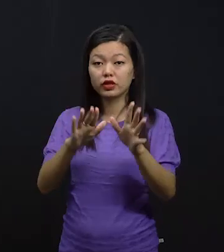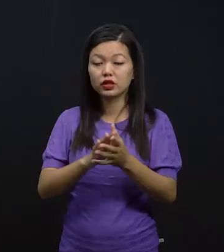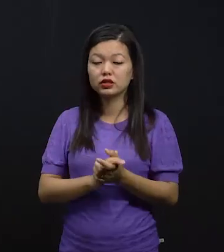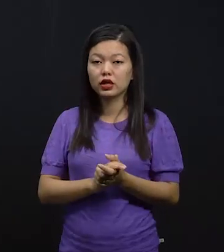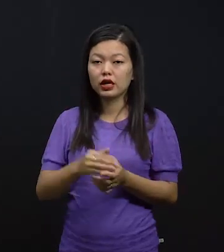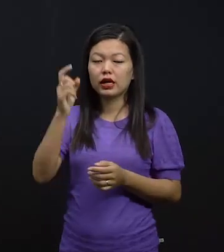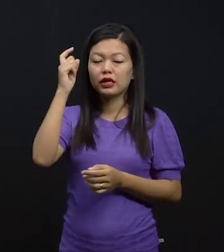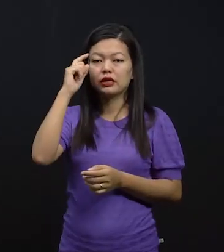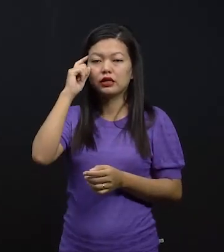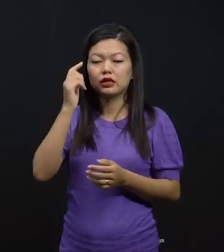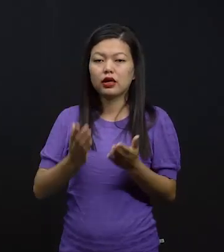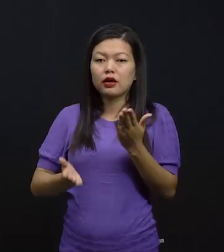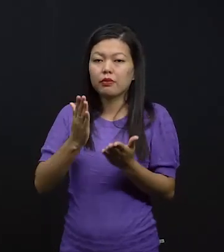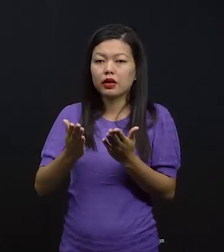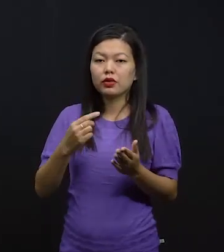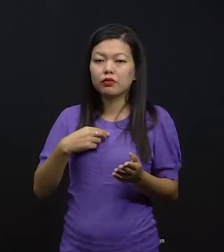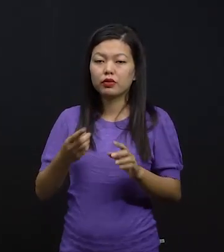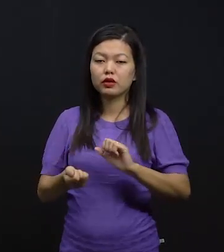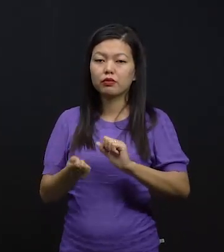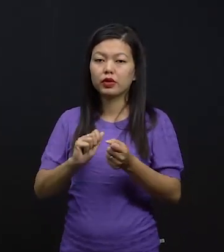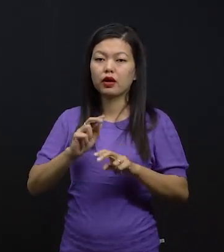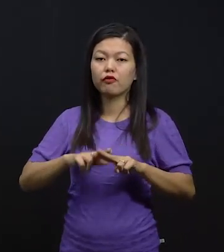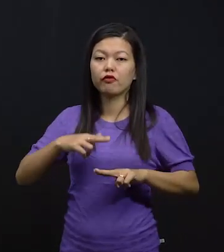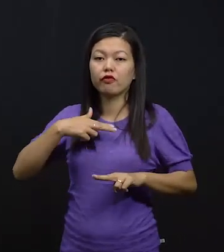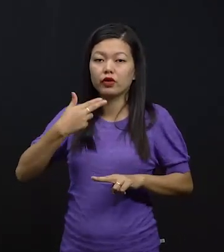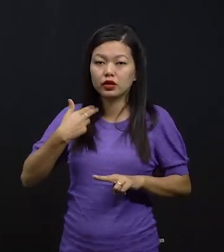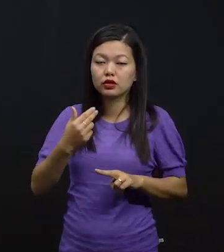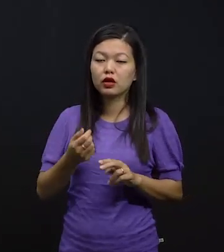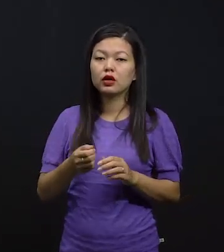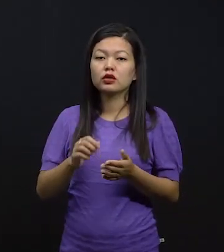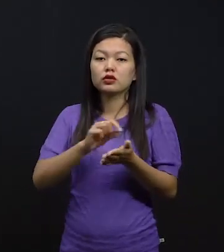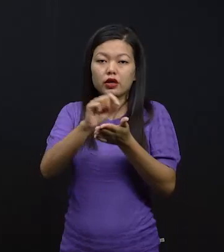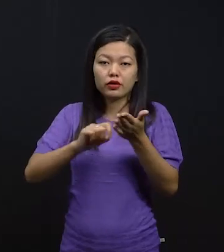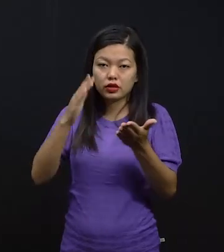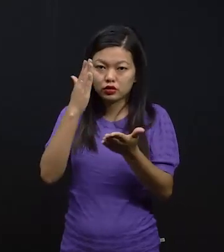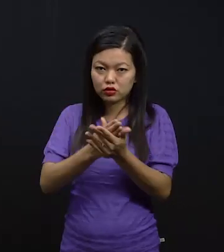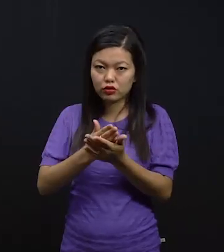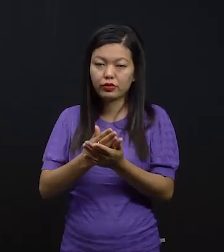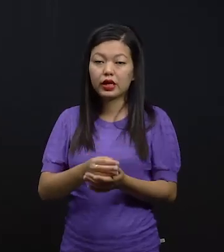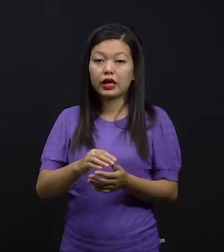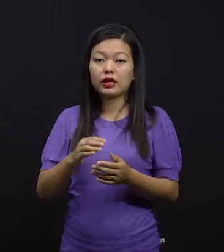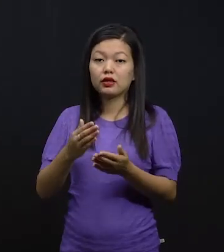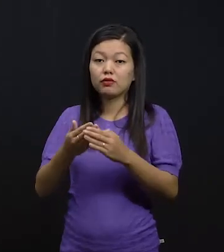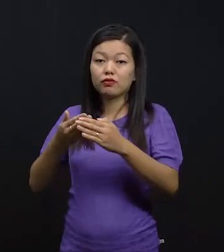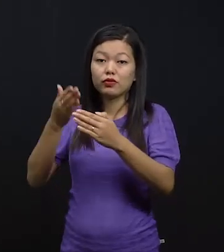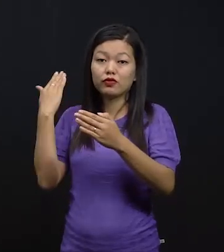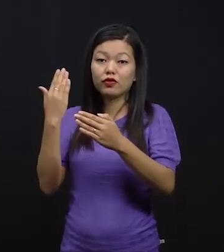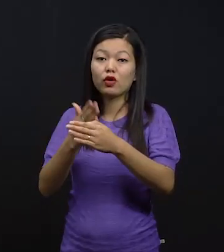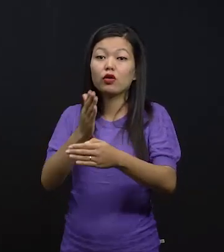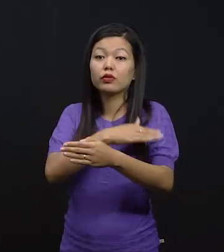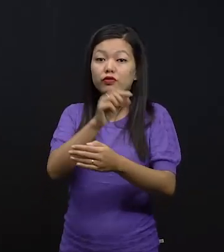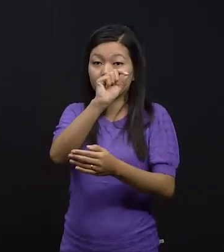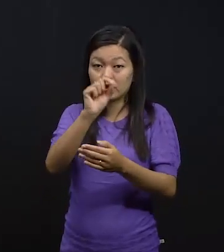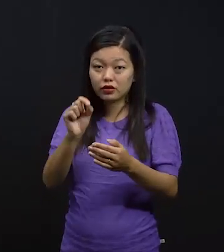had accumulated. He might have written a lot of things, but after joining the novitiate, what he did was he burned